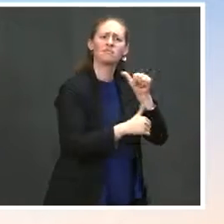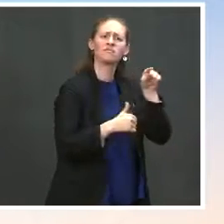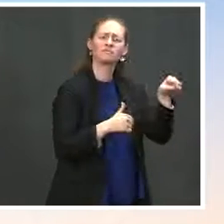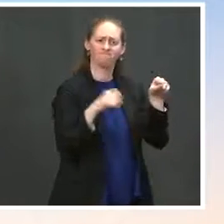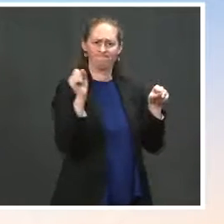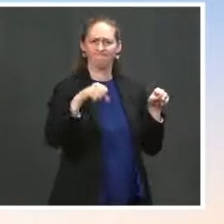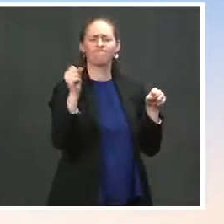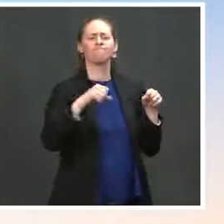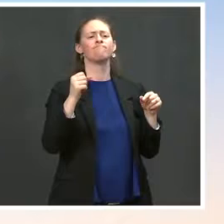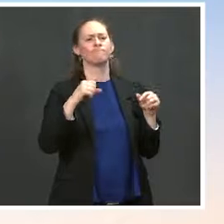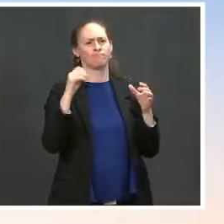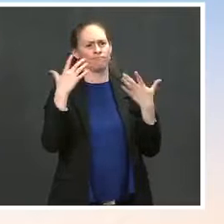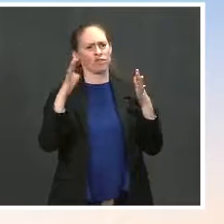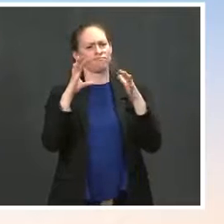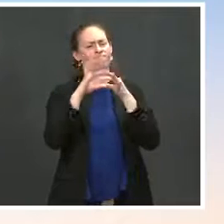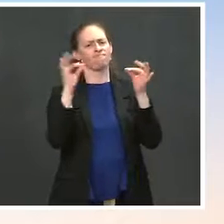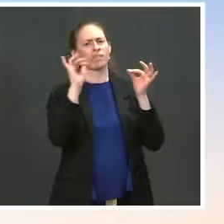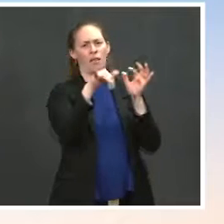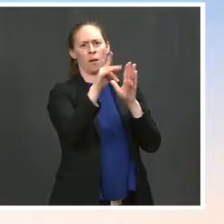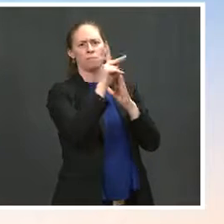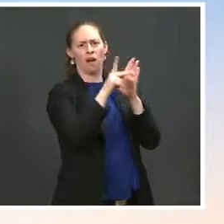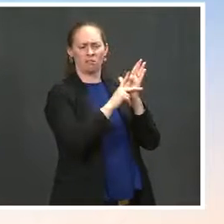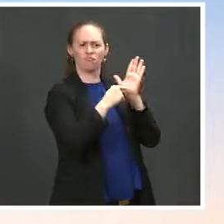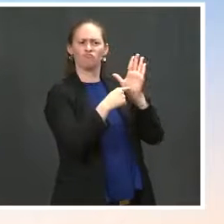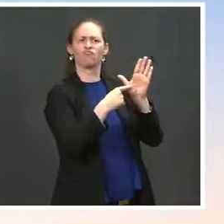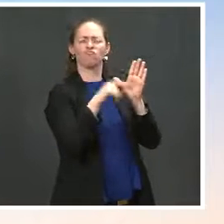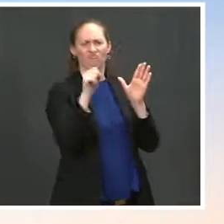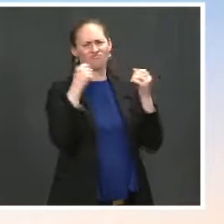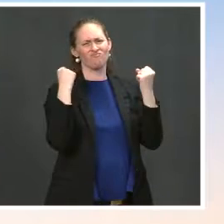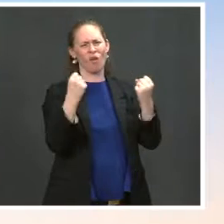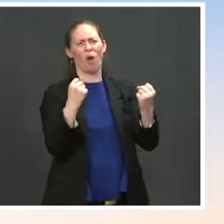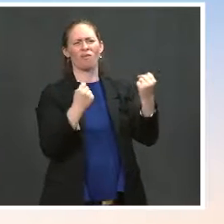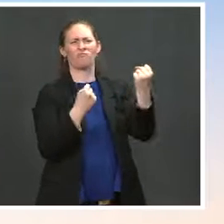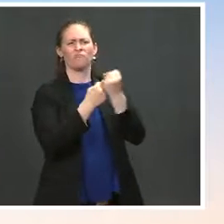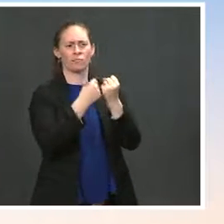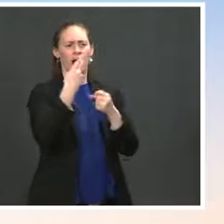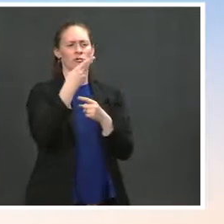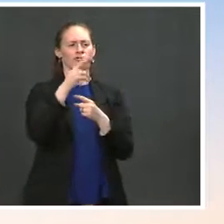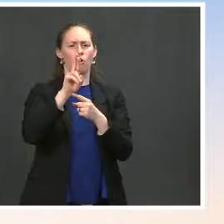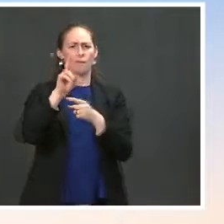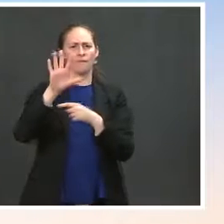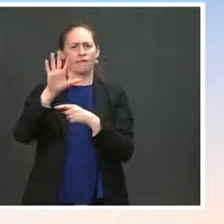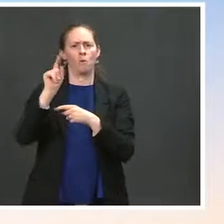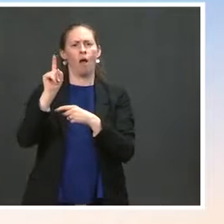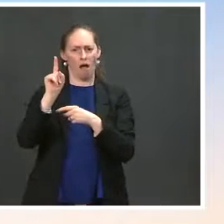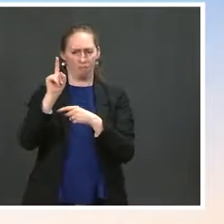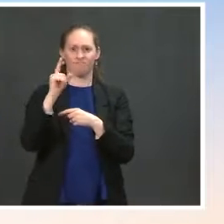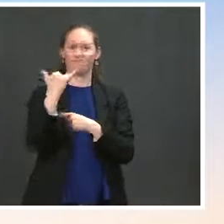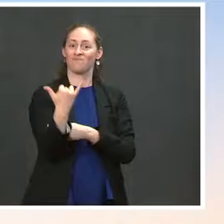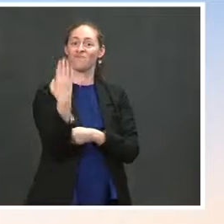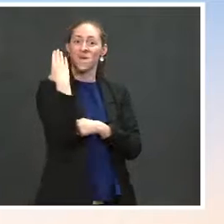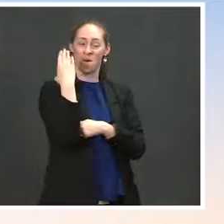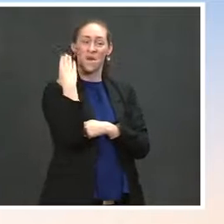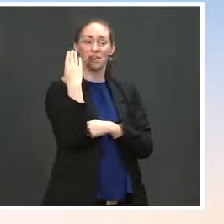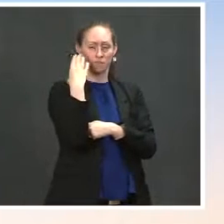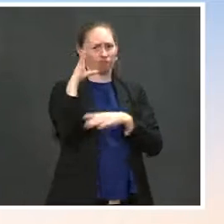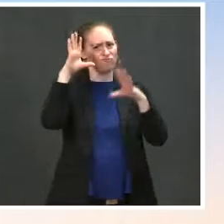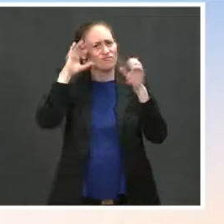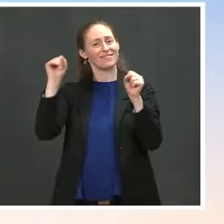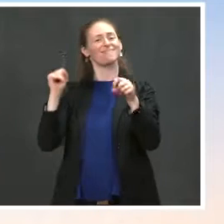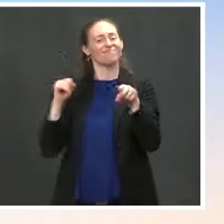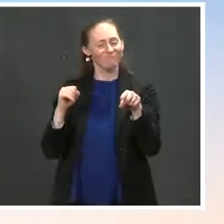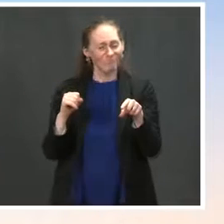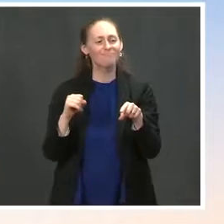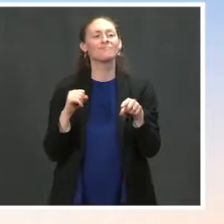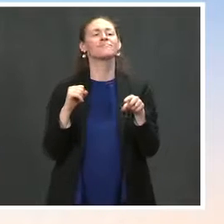administration policy in strong support of H.R. 51 just this morning. His view is that the